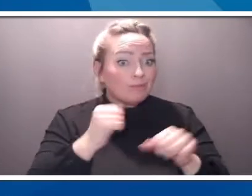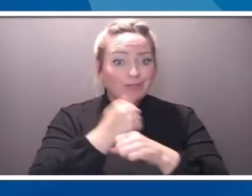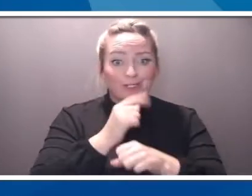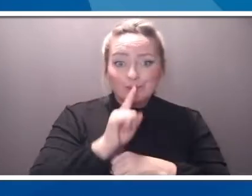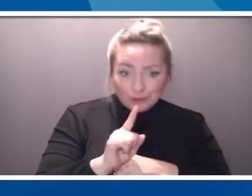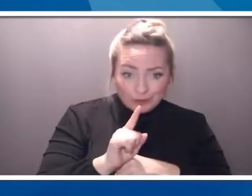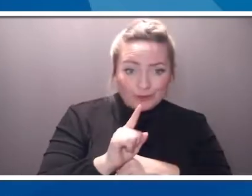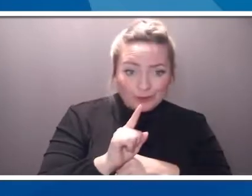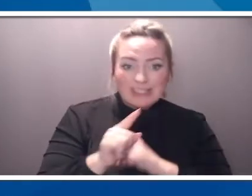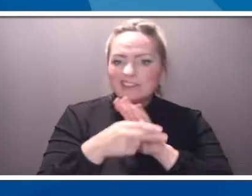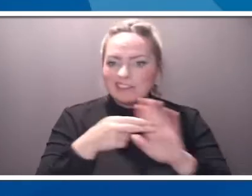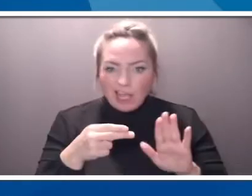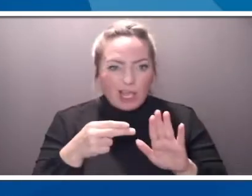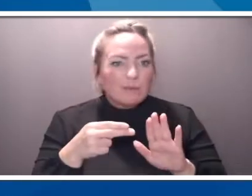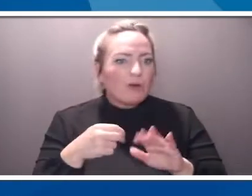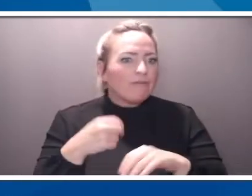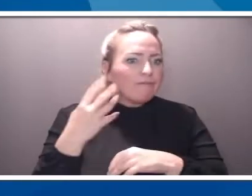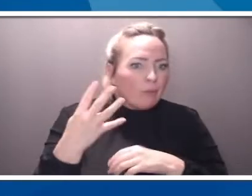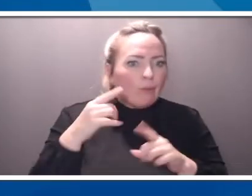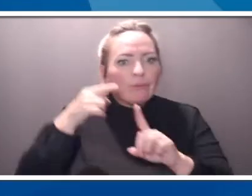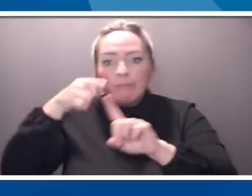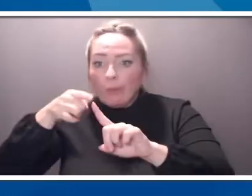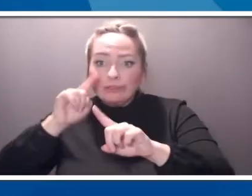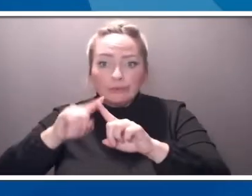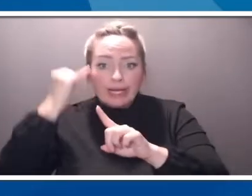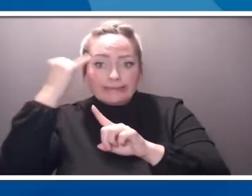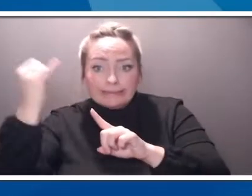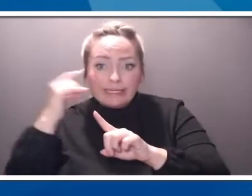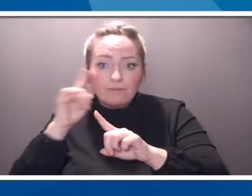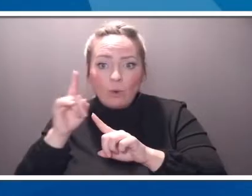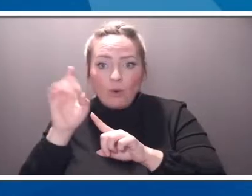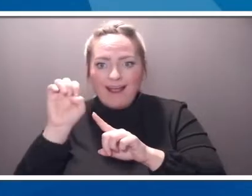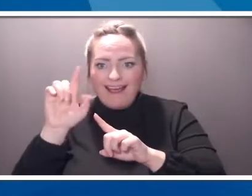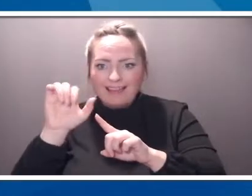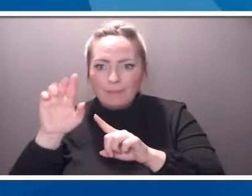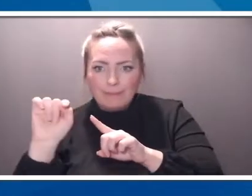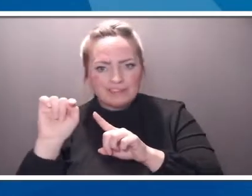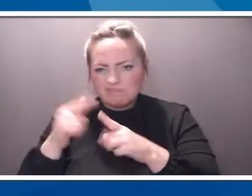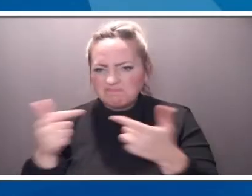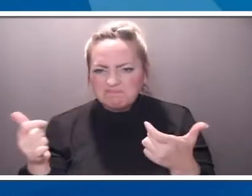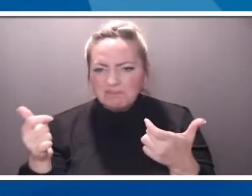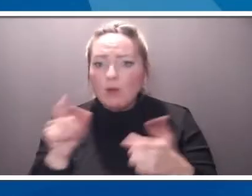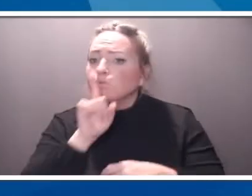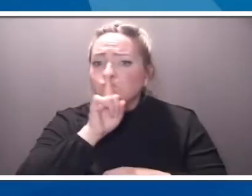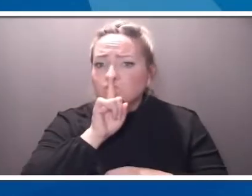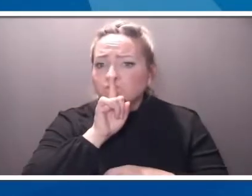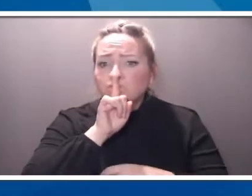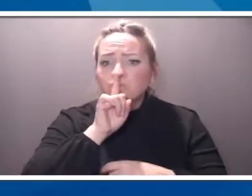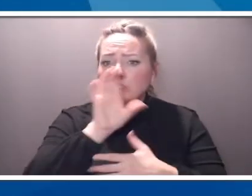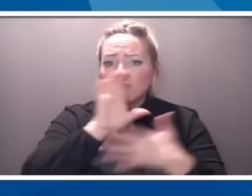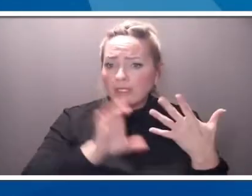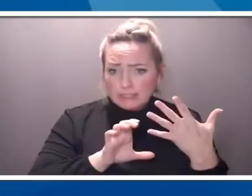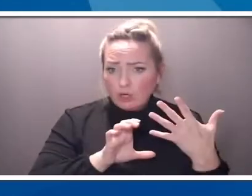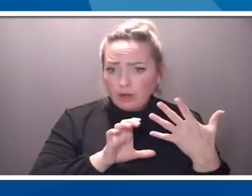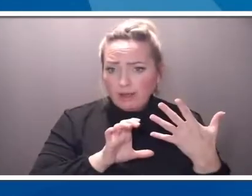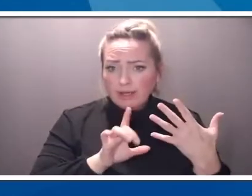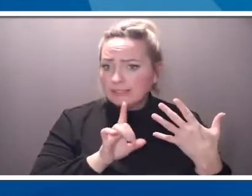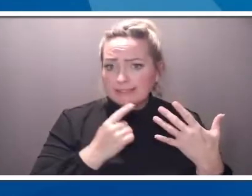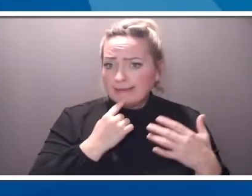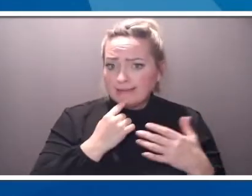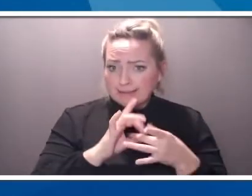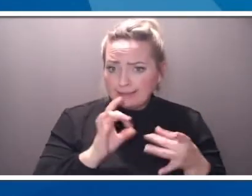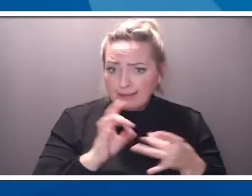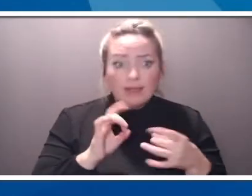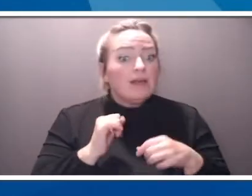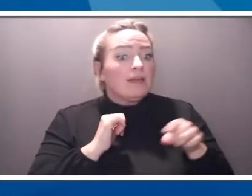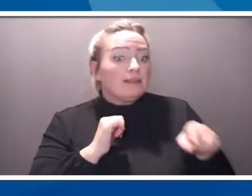element, or you must make sure that it's label 4 and it's pointing to the ID of the element or anything like that. That's not what this